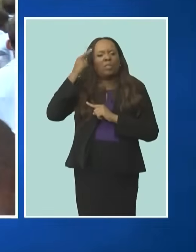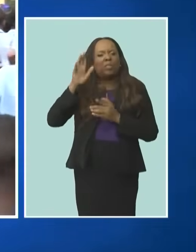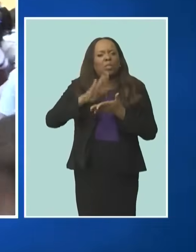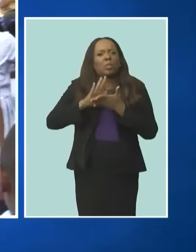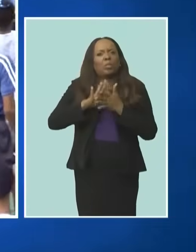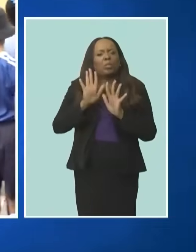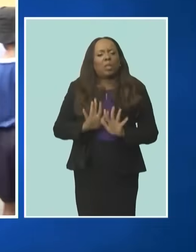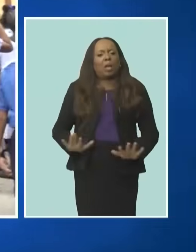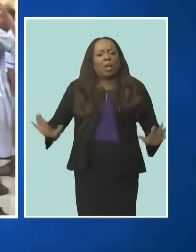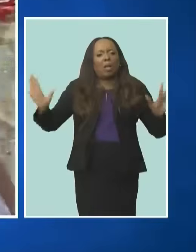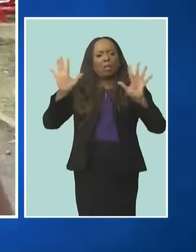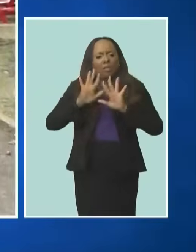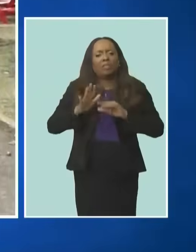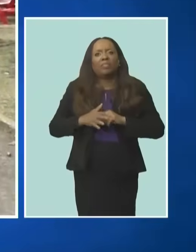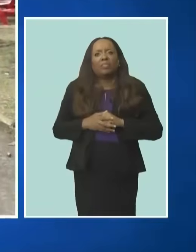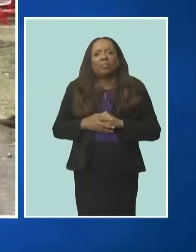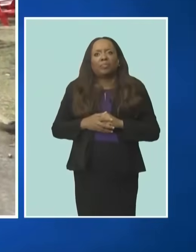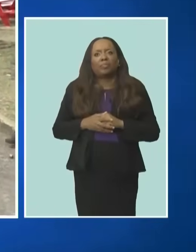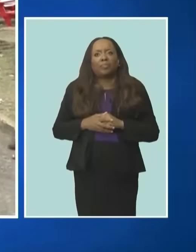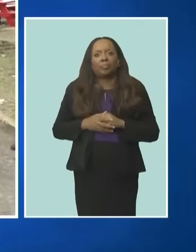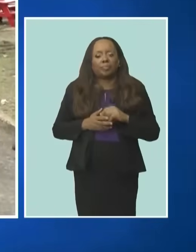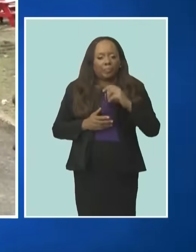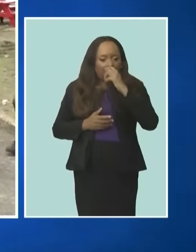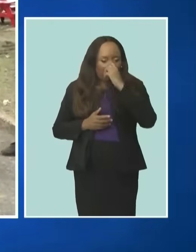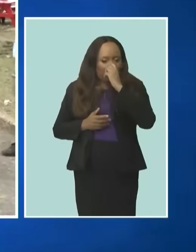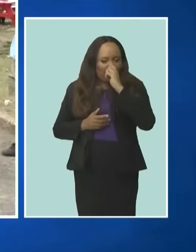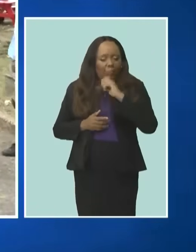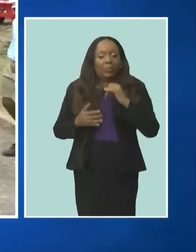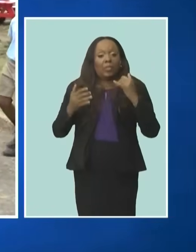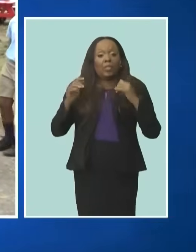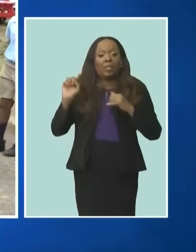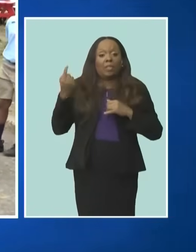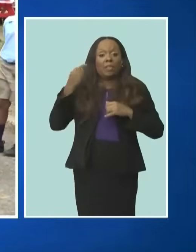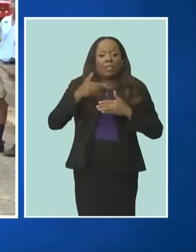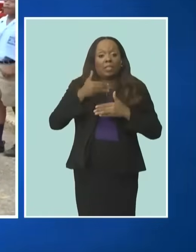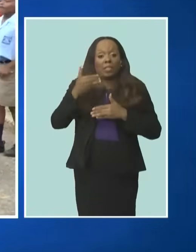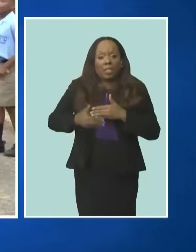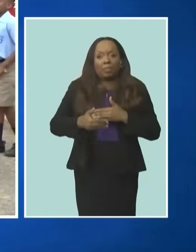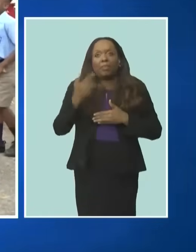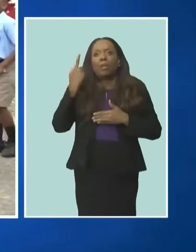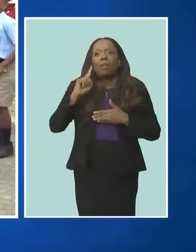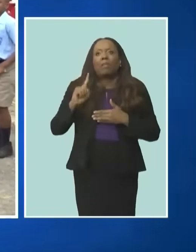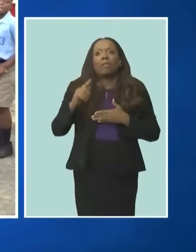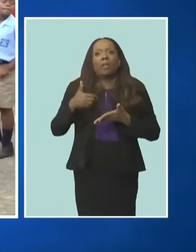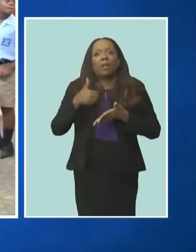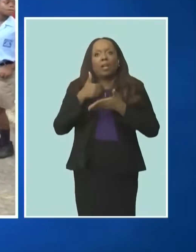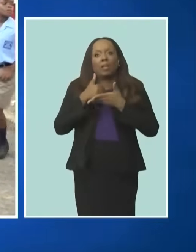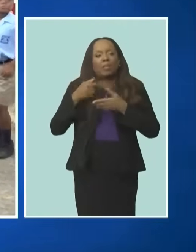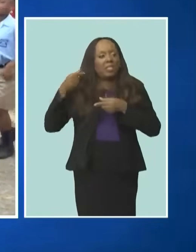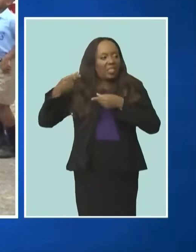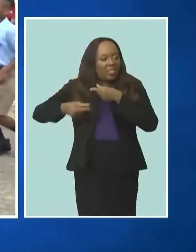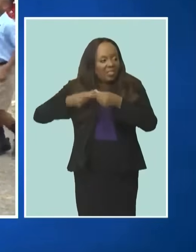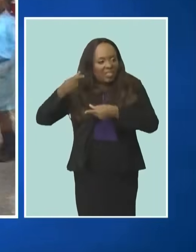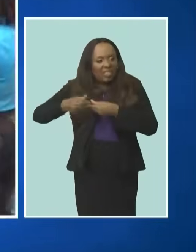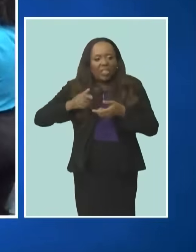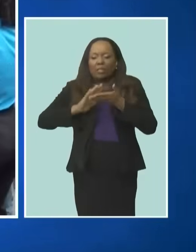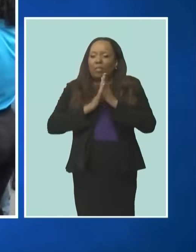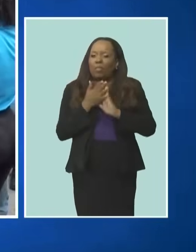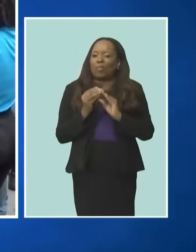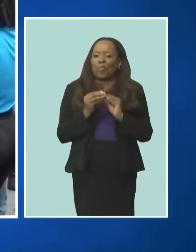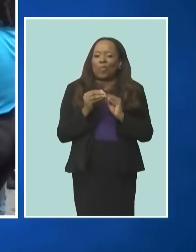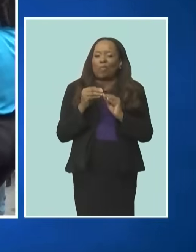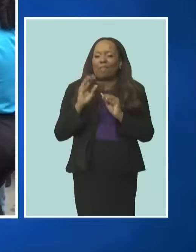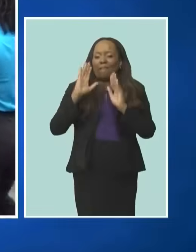island. Organizers say this is just the first step toward creating a generation that thinks green and lives